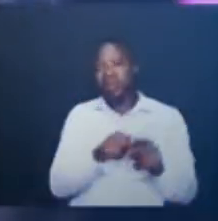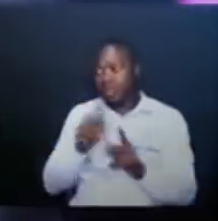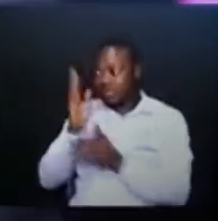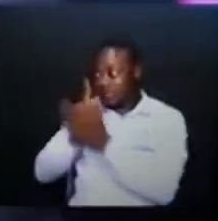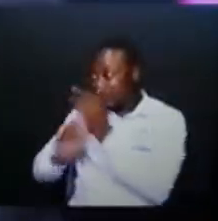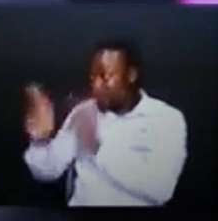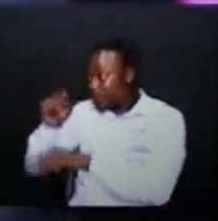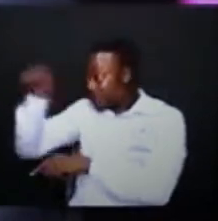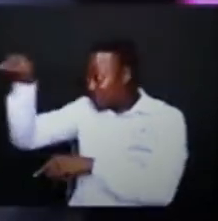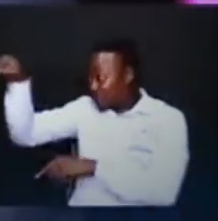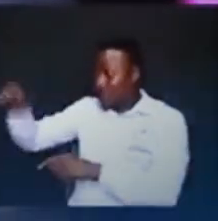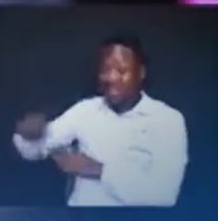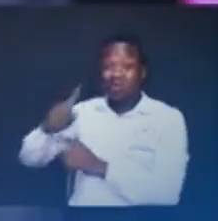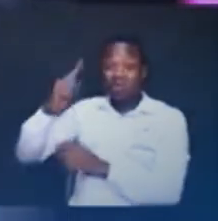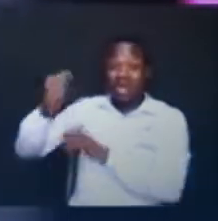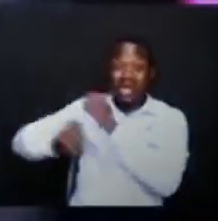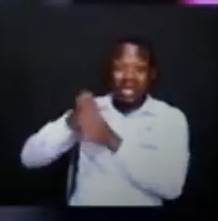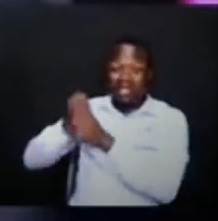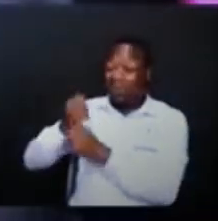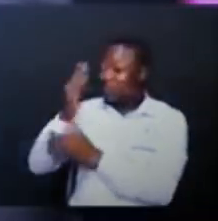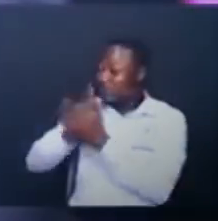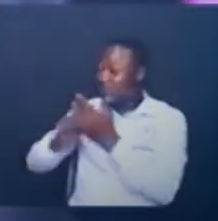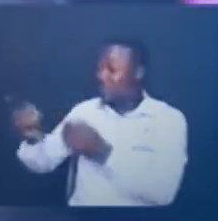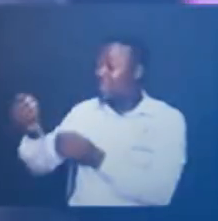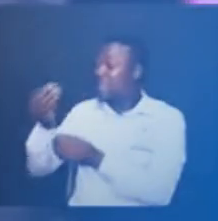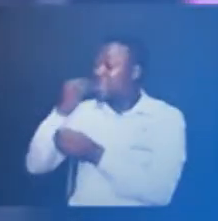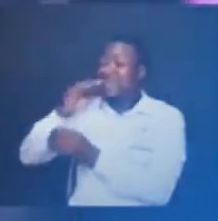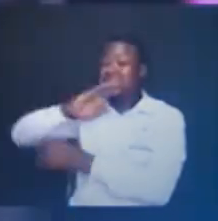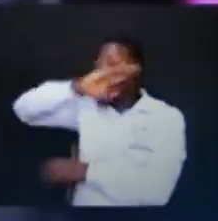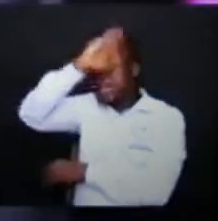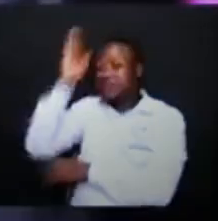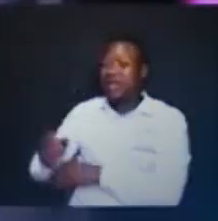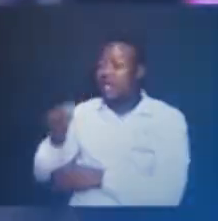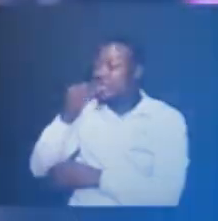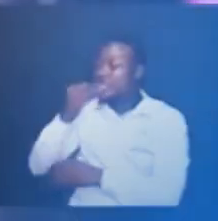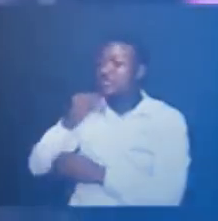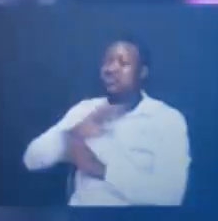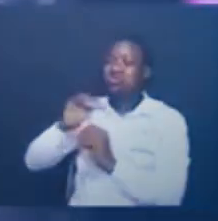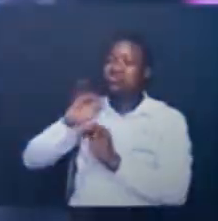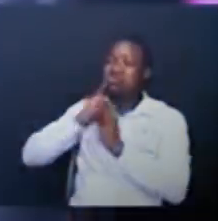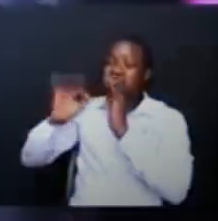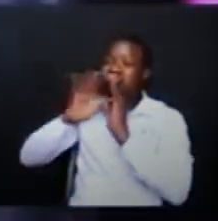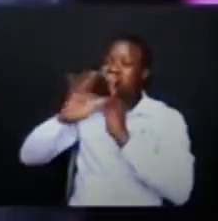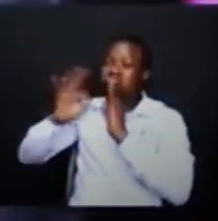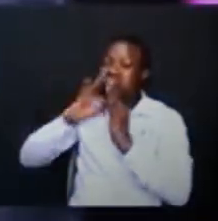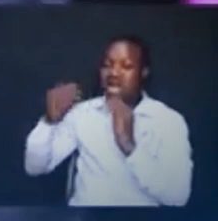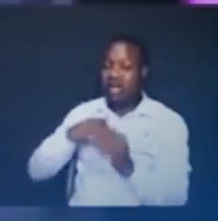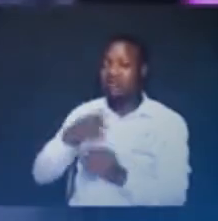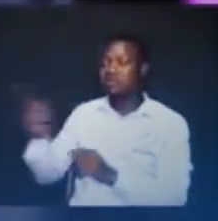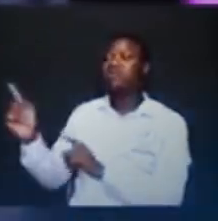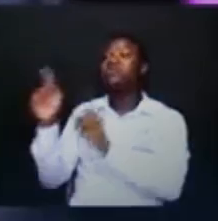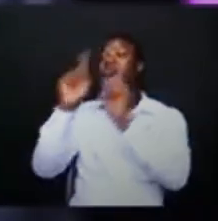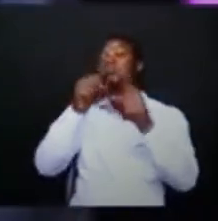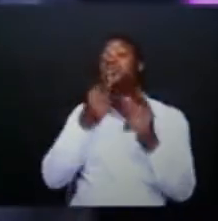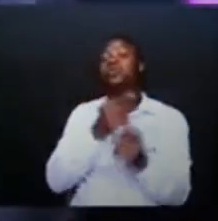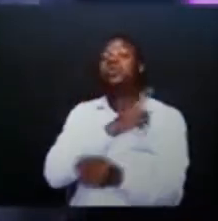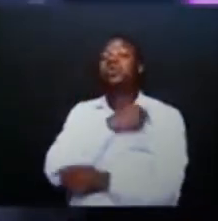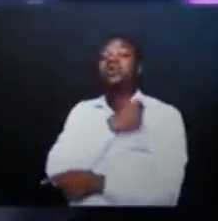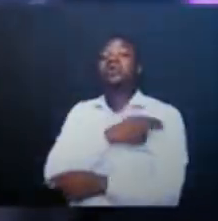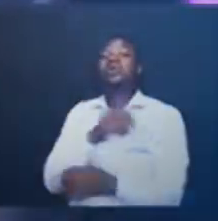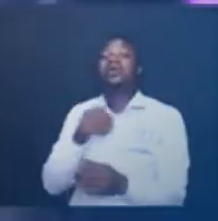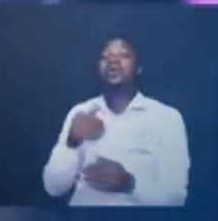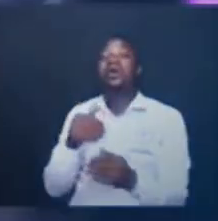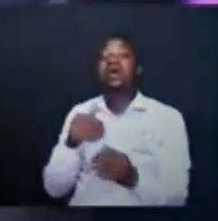tie dan fobi na semni obi o afi mu nyina onko doctor emi enhwehwe ni nipadu amu ye eto de bia nipa no de obedi awuo mpo